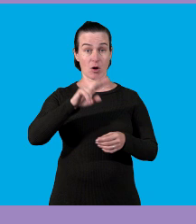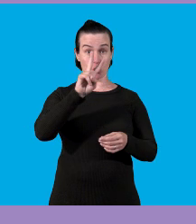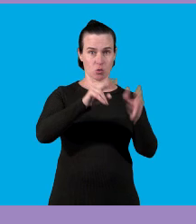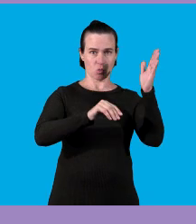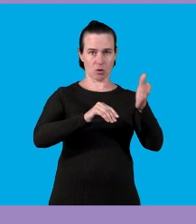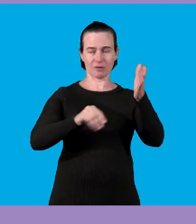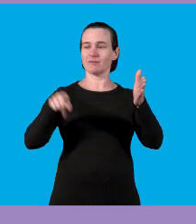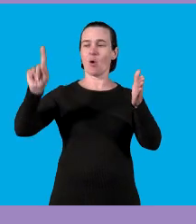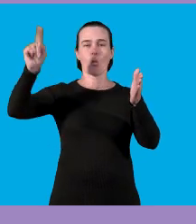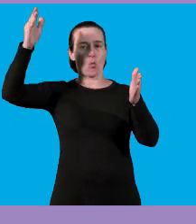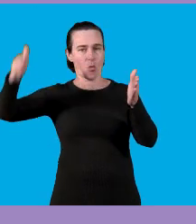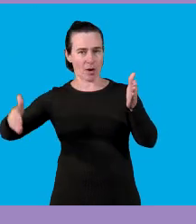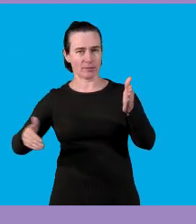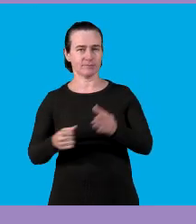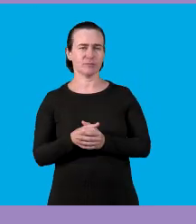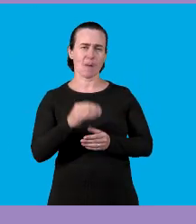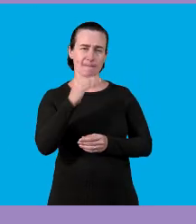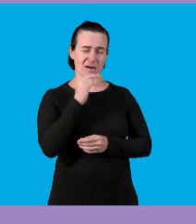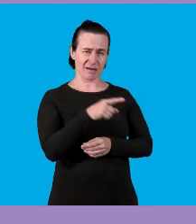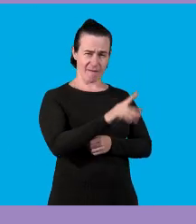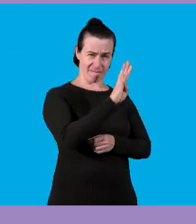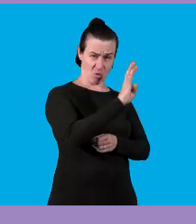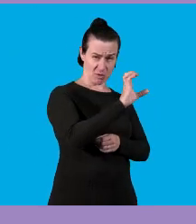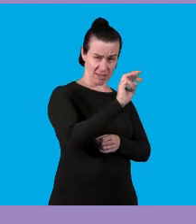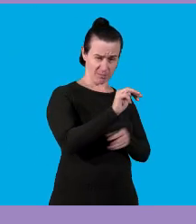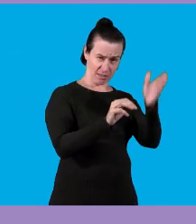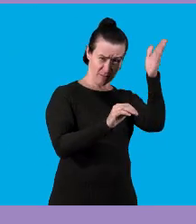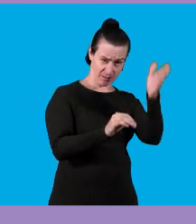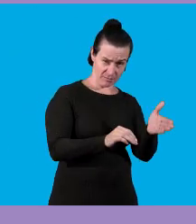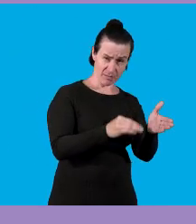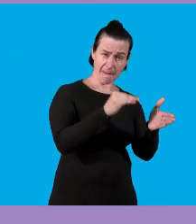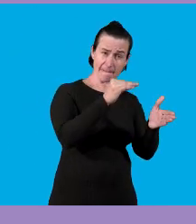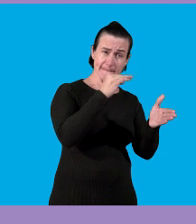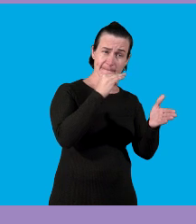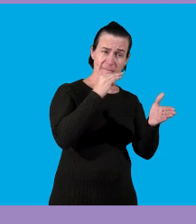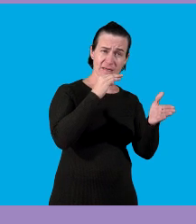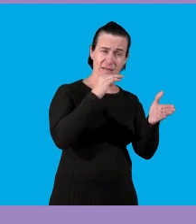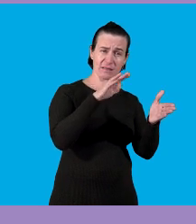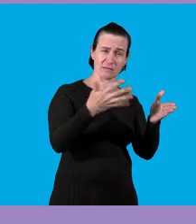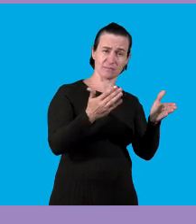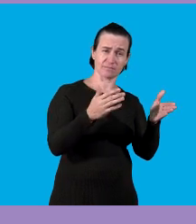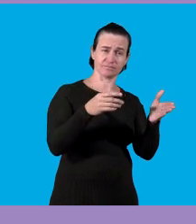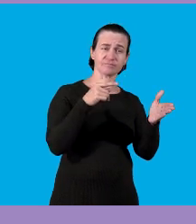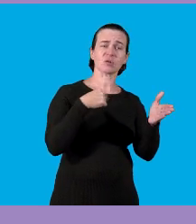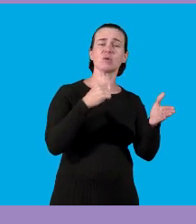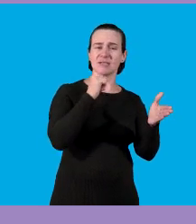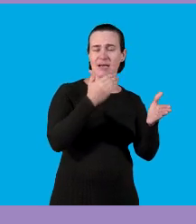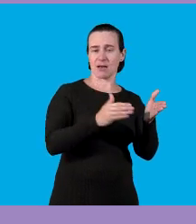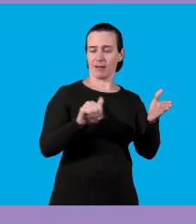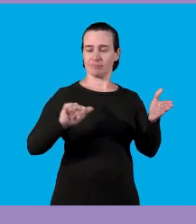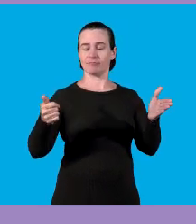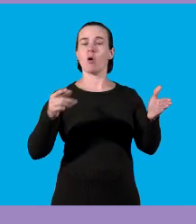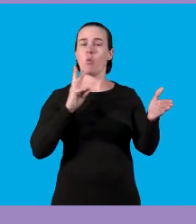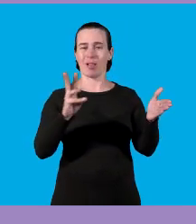FGHJ. Therefore, because the one side is 4 centimeters and on the next triangle, the other side is 2